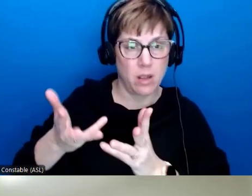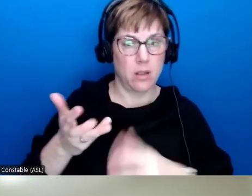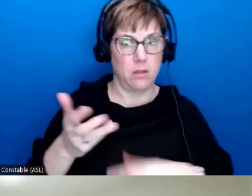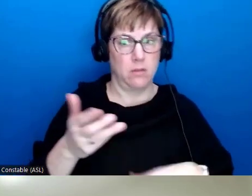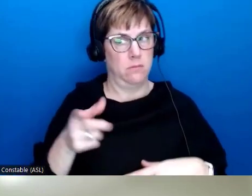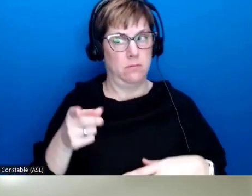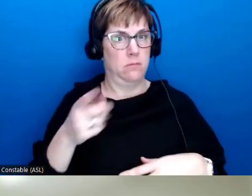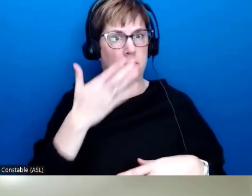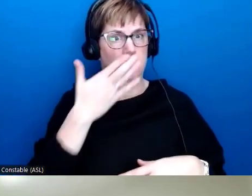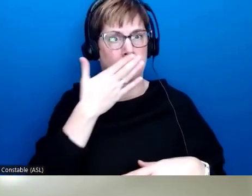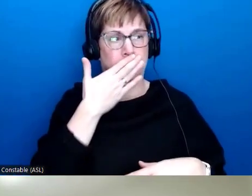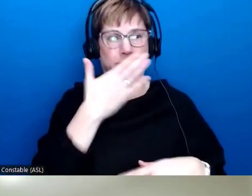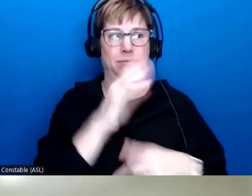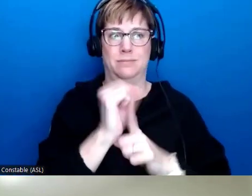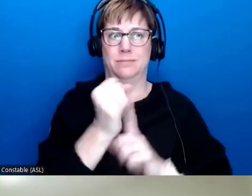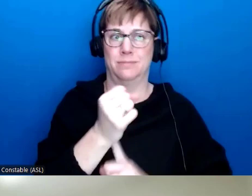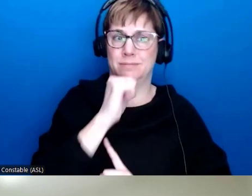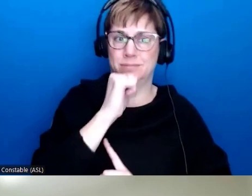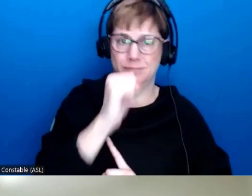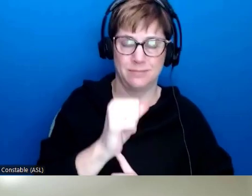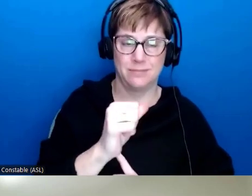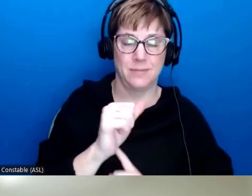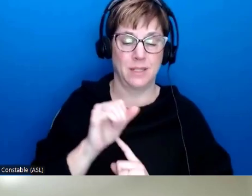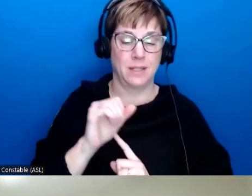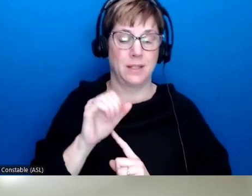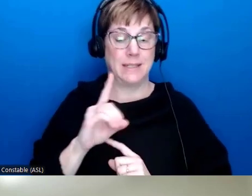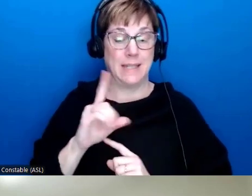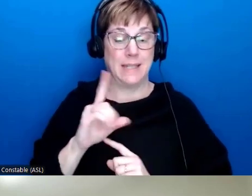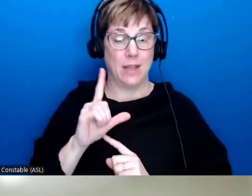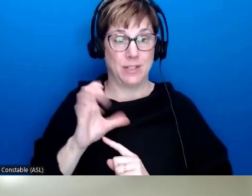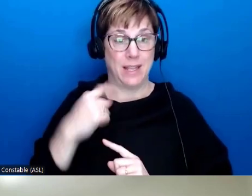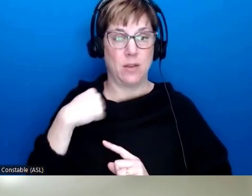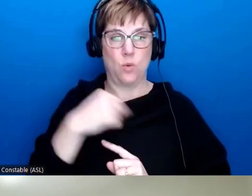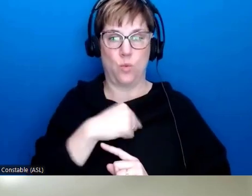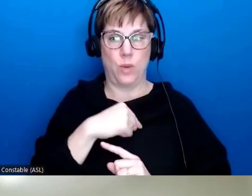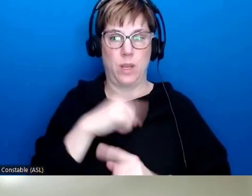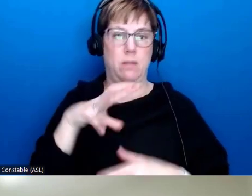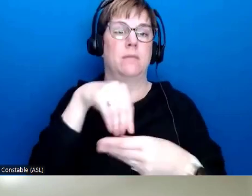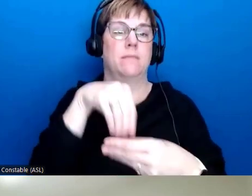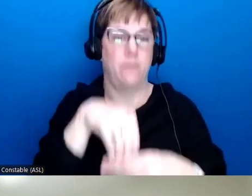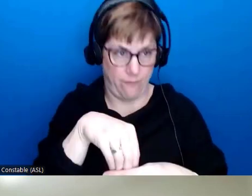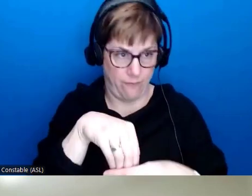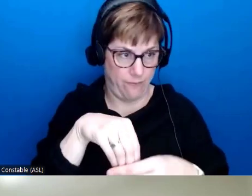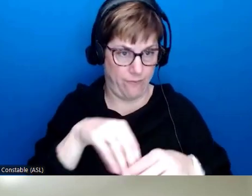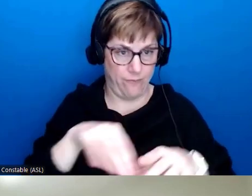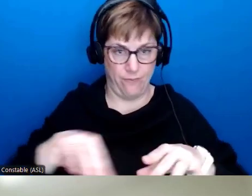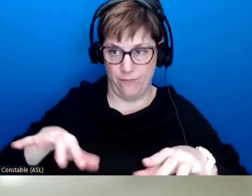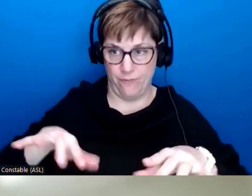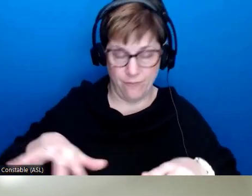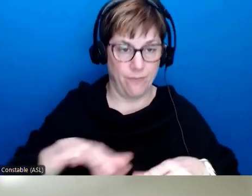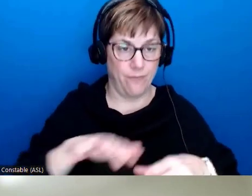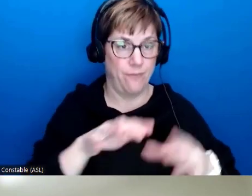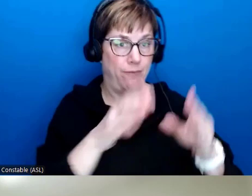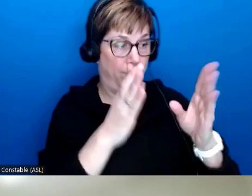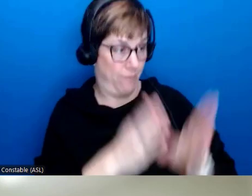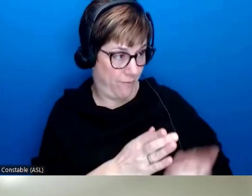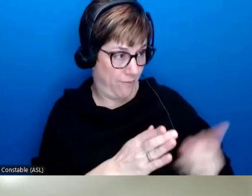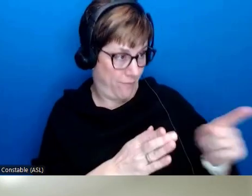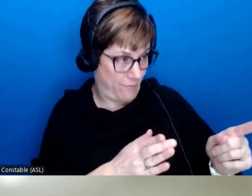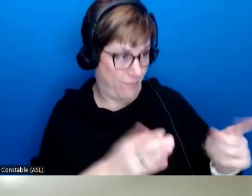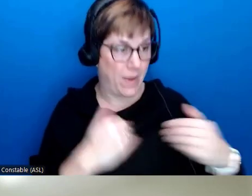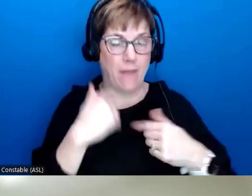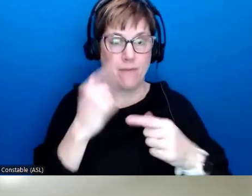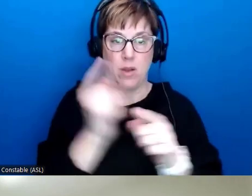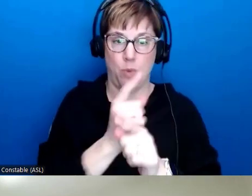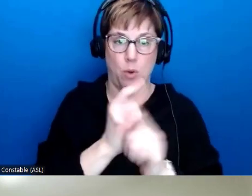all an ideal situation, and Disability Law Center was able to jump in and get the job applicant a proper interview